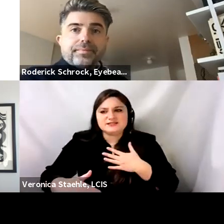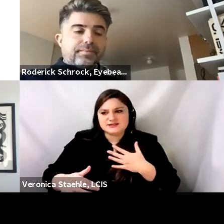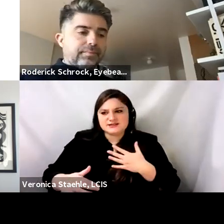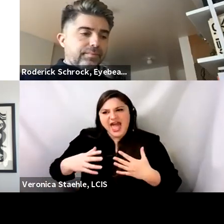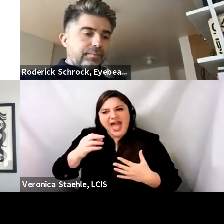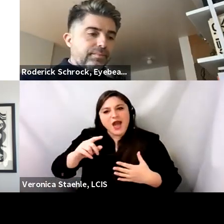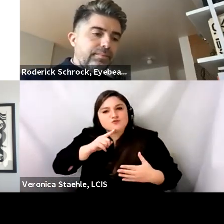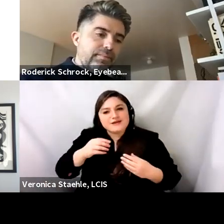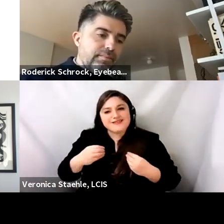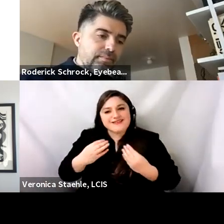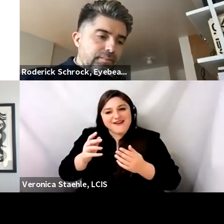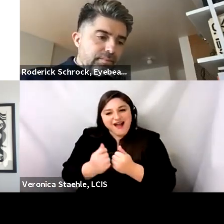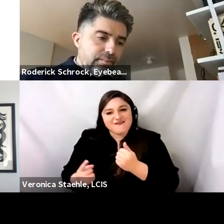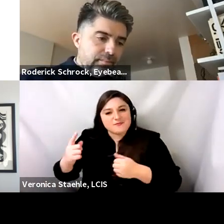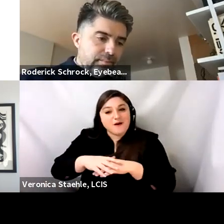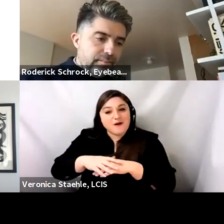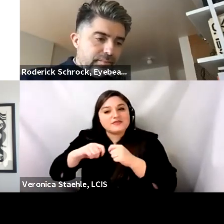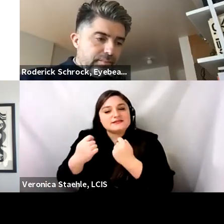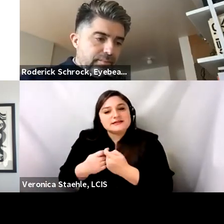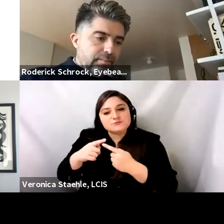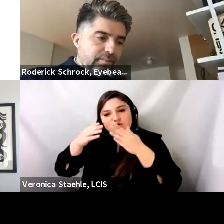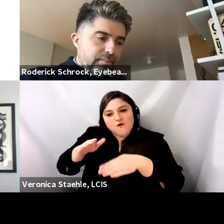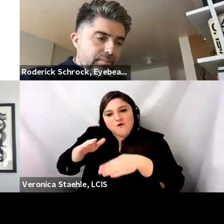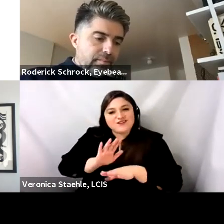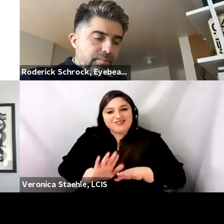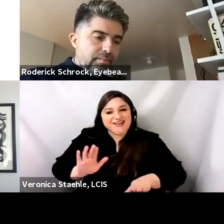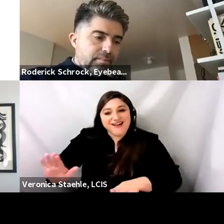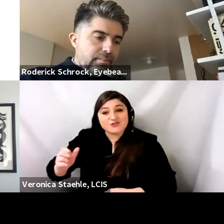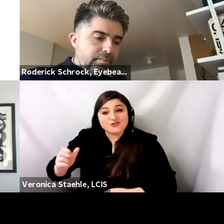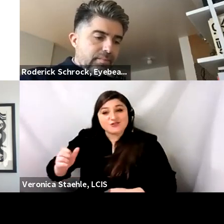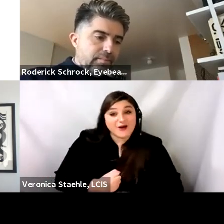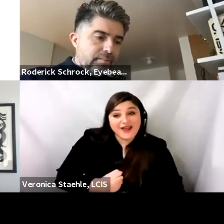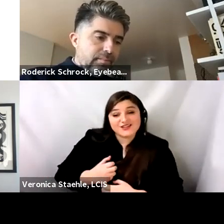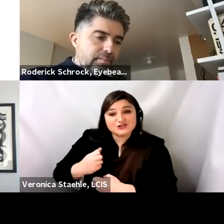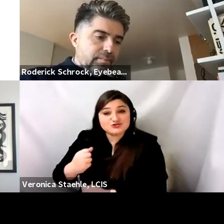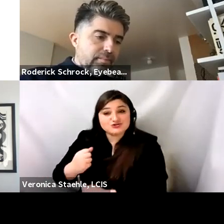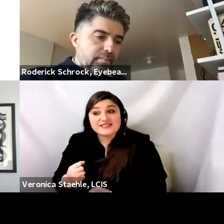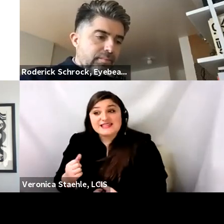strengths for a moment in that, you know, in that moment of sort of a bit of fear.